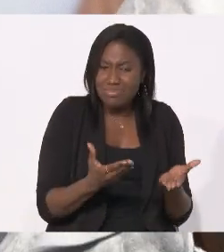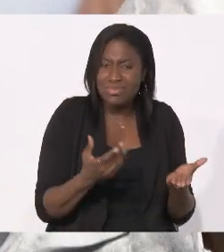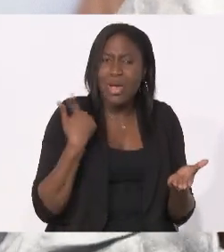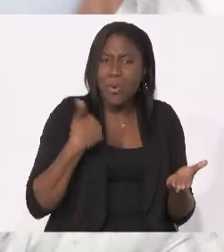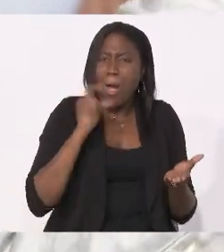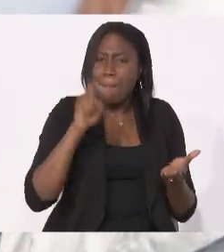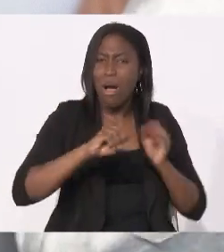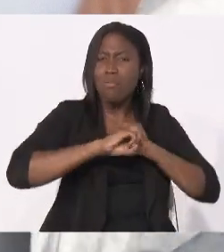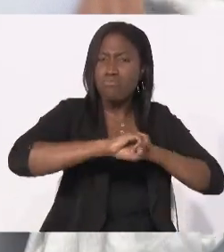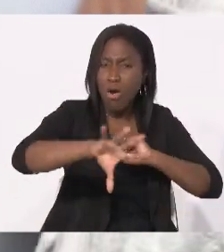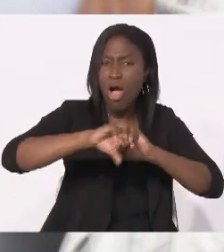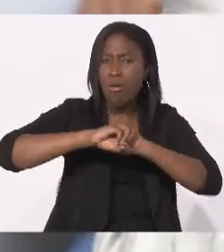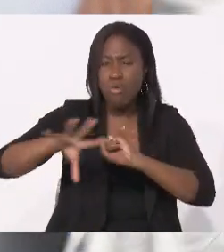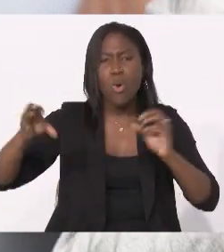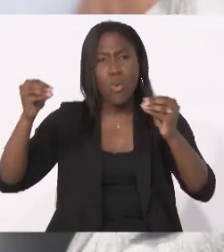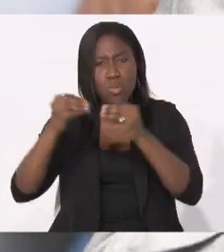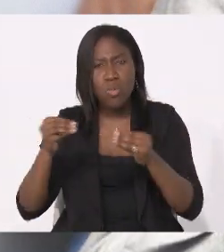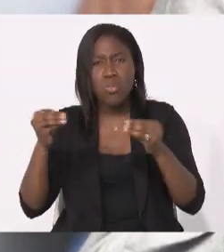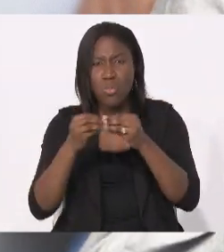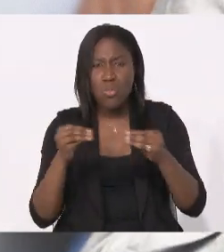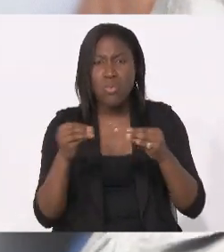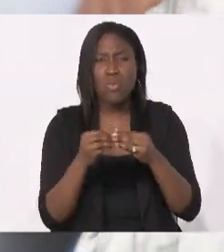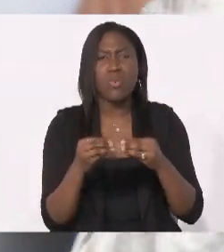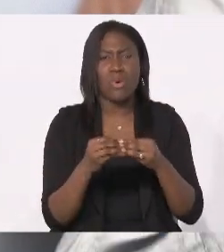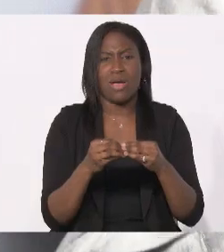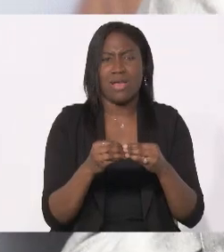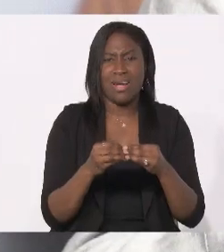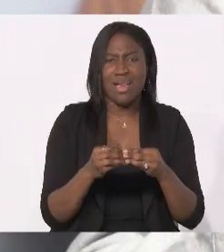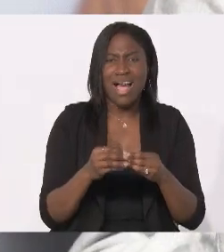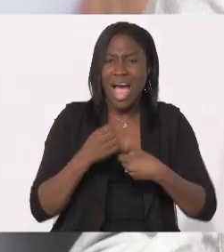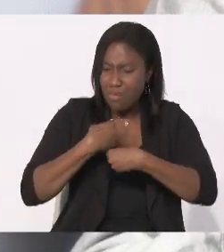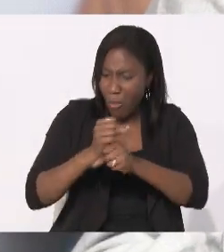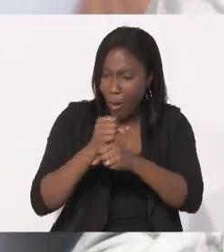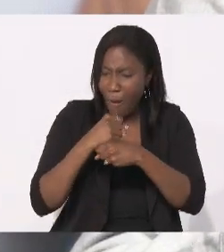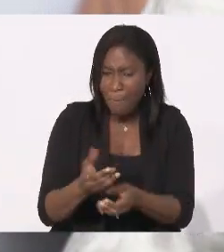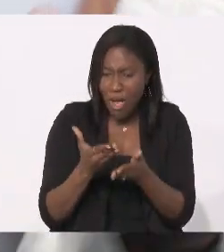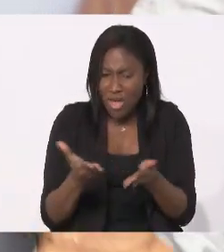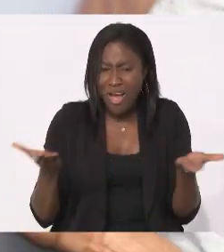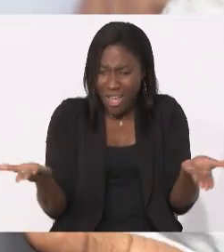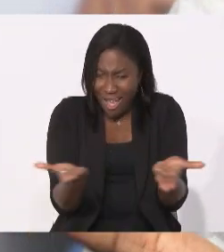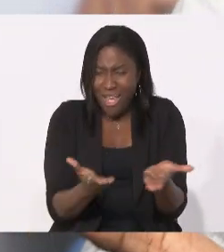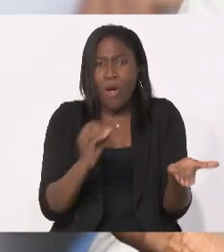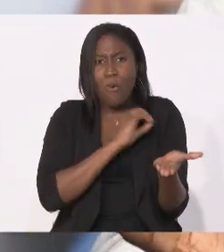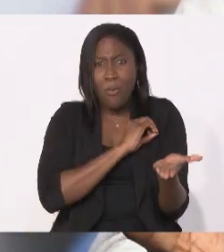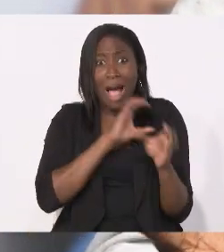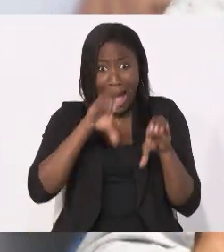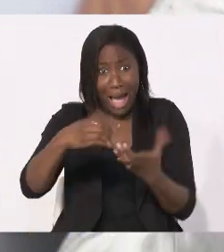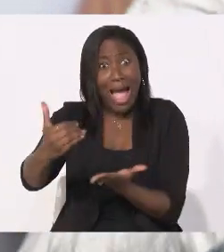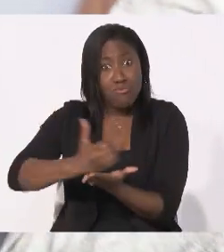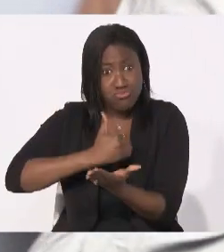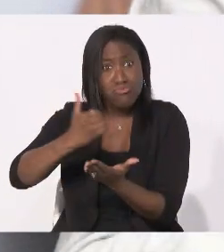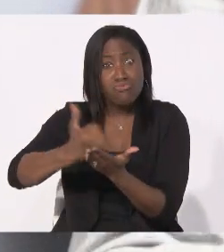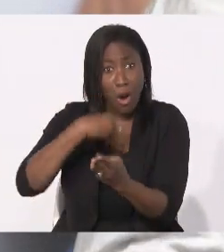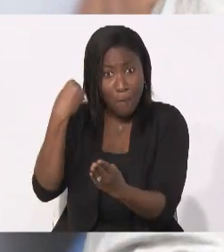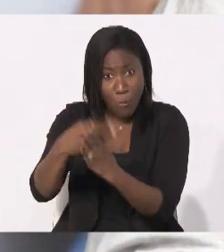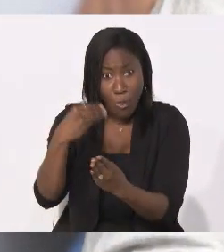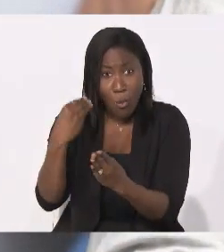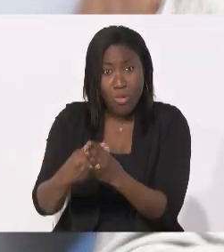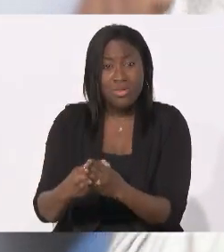and reels, yeah? And it's gone. And I'm not upset or anything, but